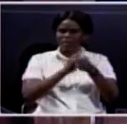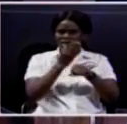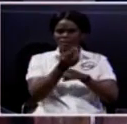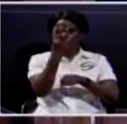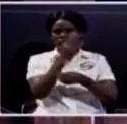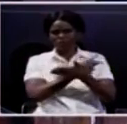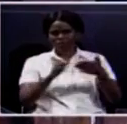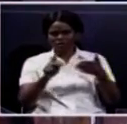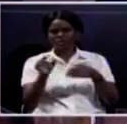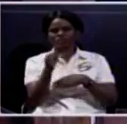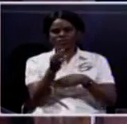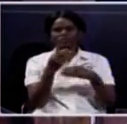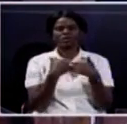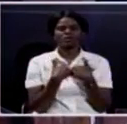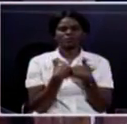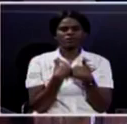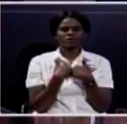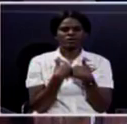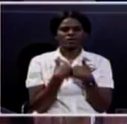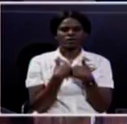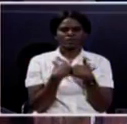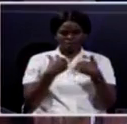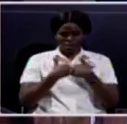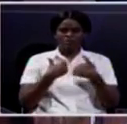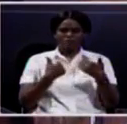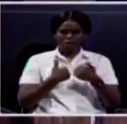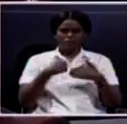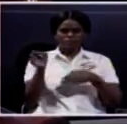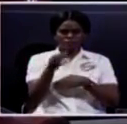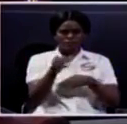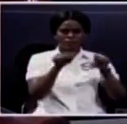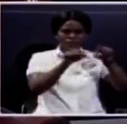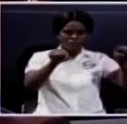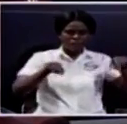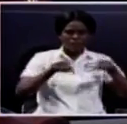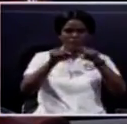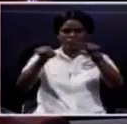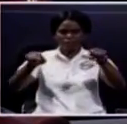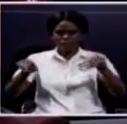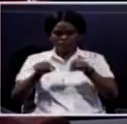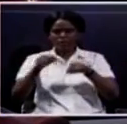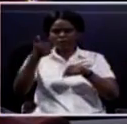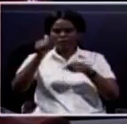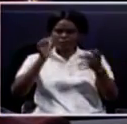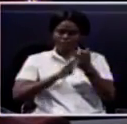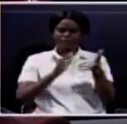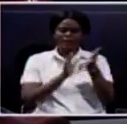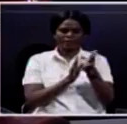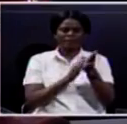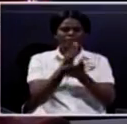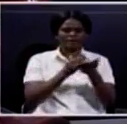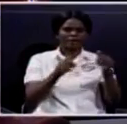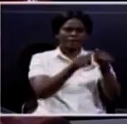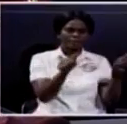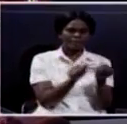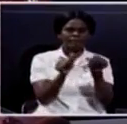fish. And then, if we have a fish pond in each and every school of 10,000, I know in some school, in some areas, there's